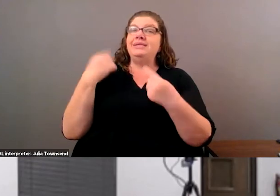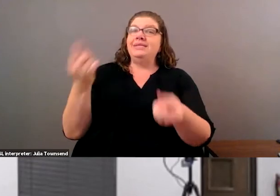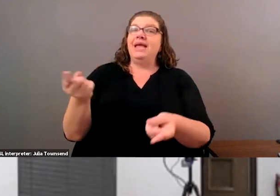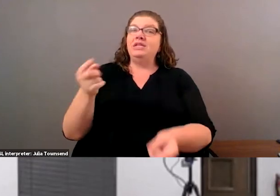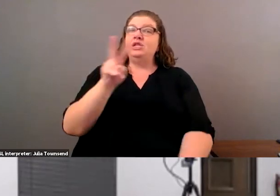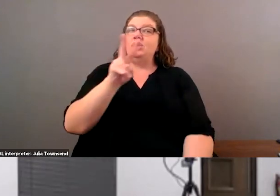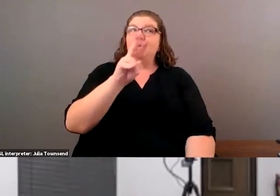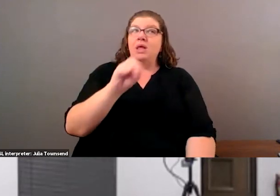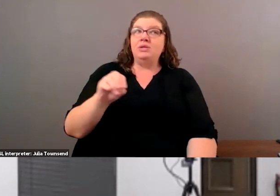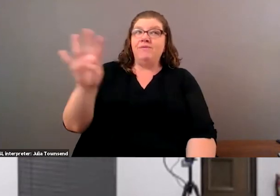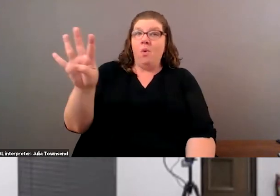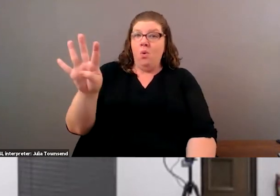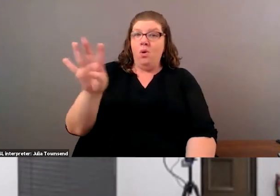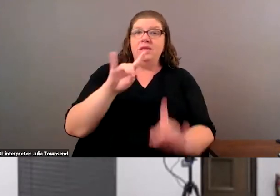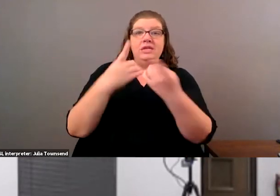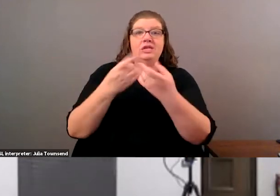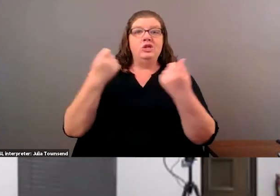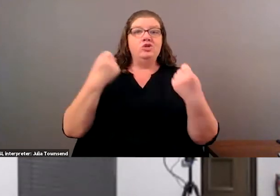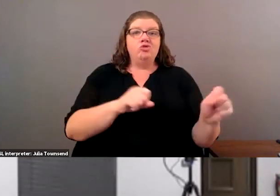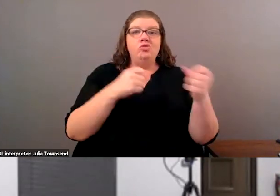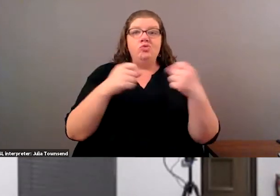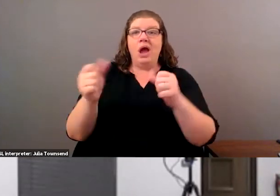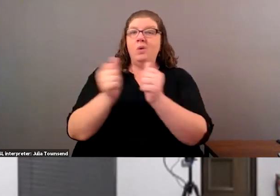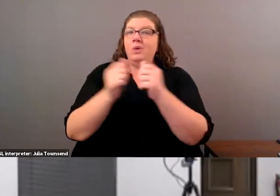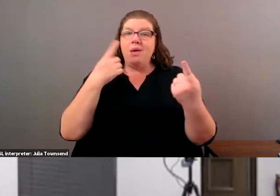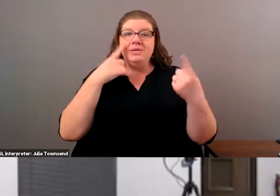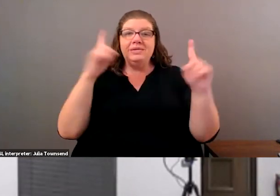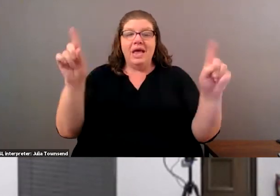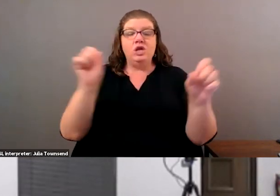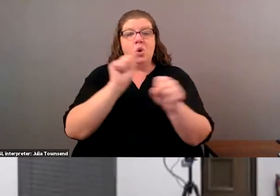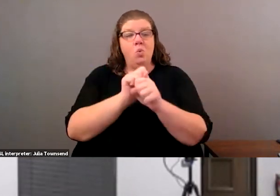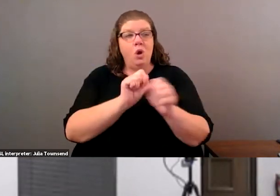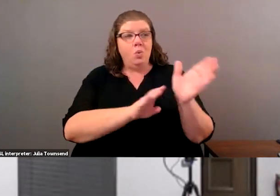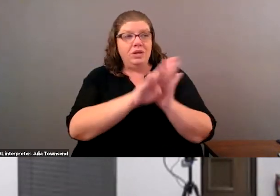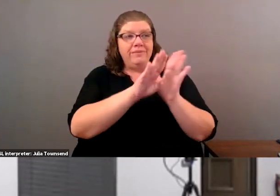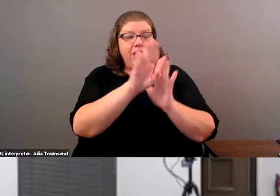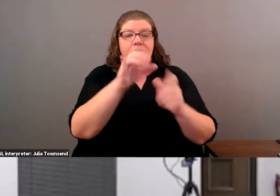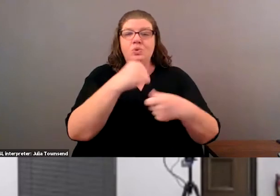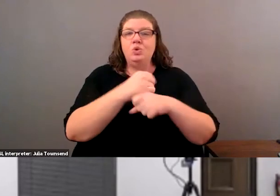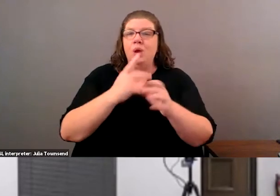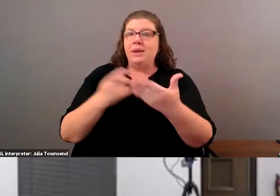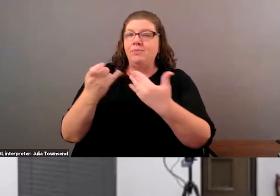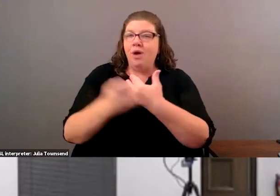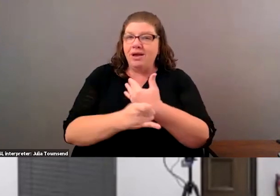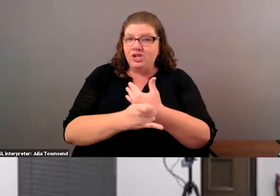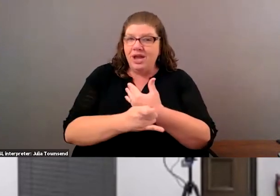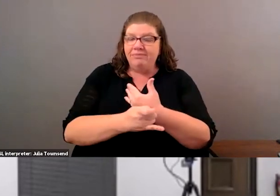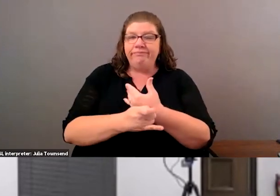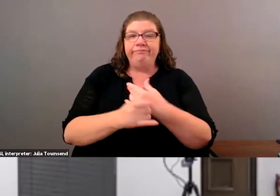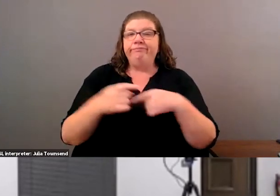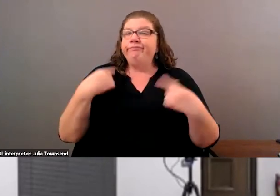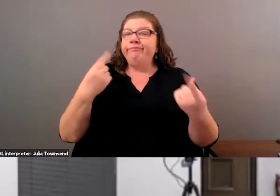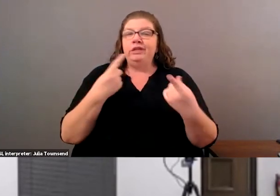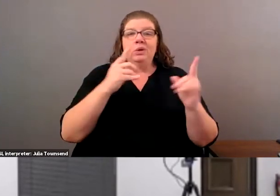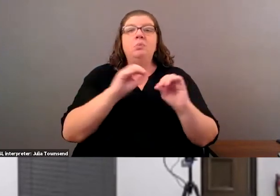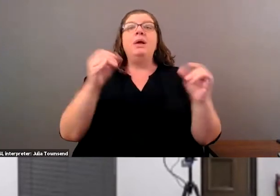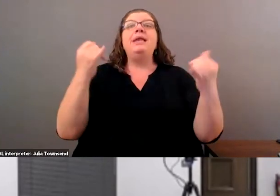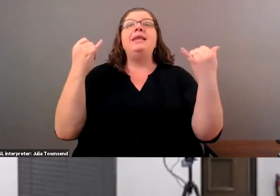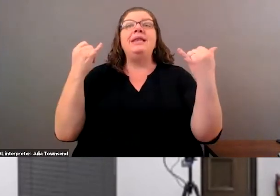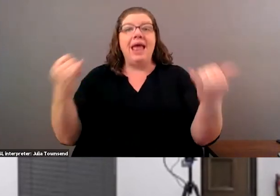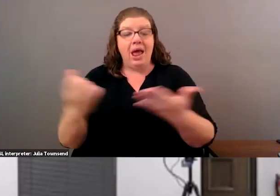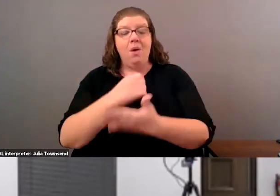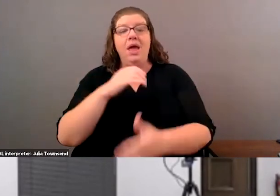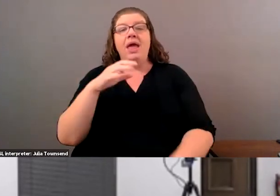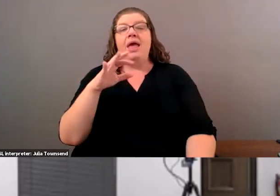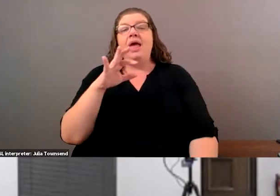2004, the district has tried unsuccessfully to work with developers to create a project. Until now, FPA, LLC,